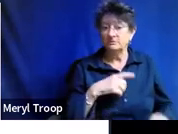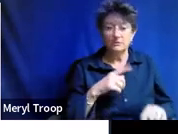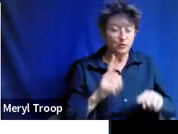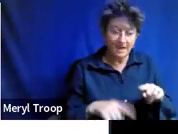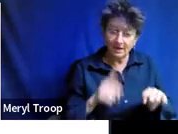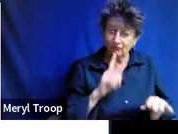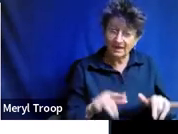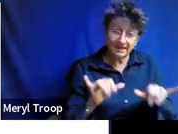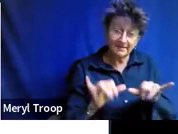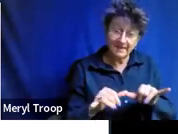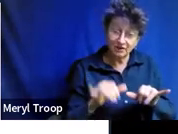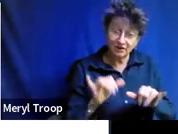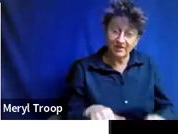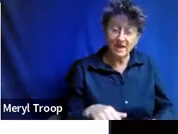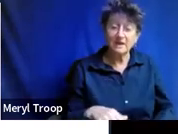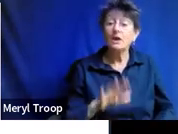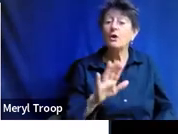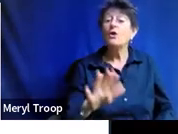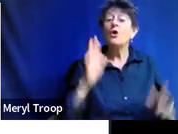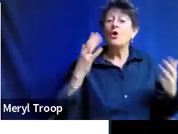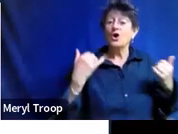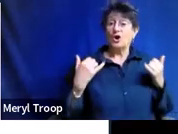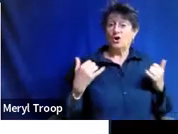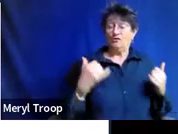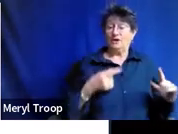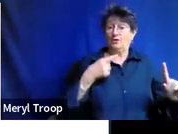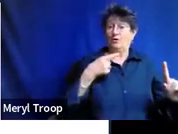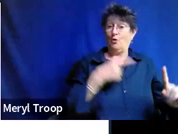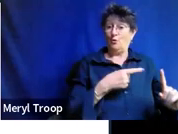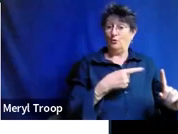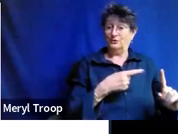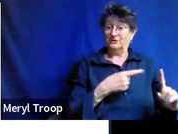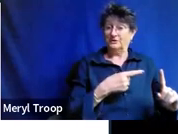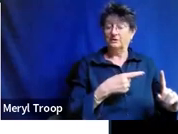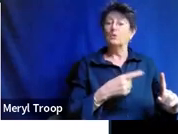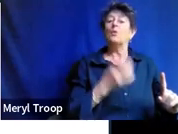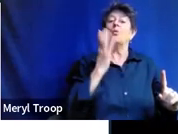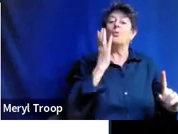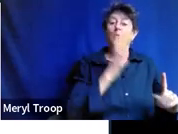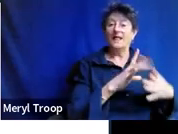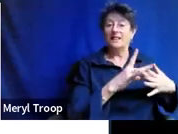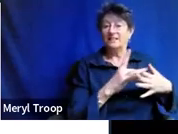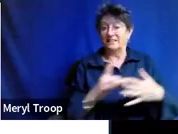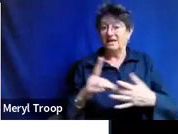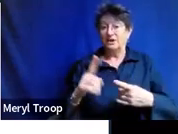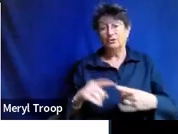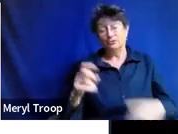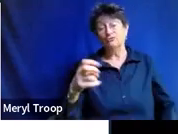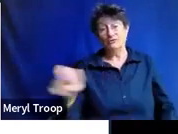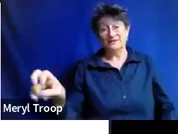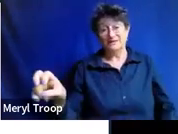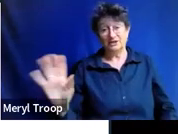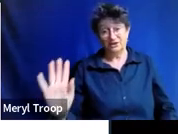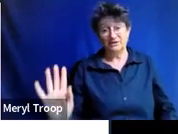The goals that are already there definitely will lead to transition.